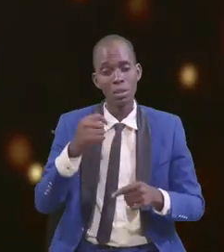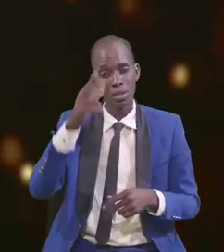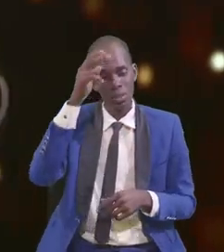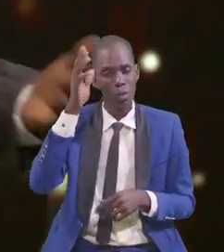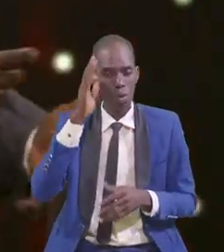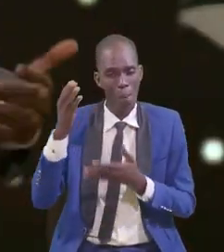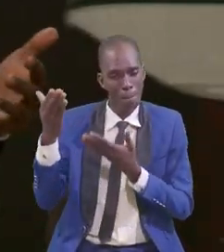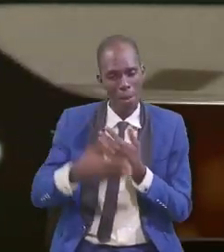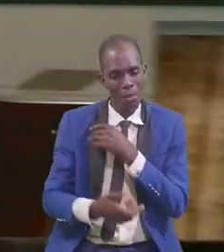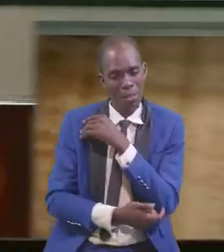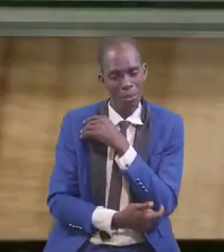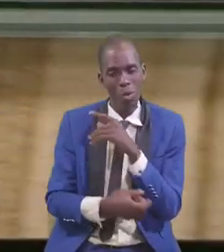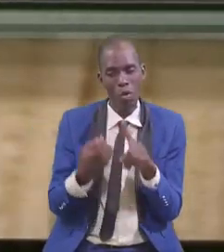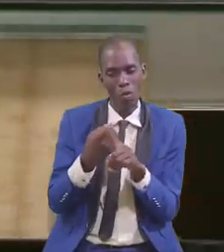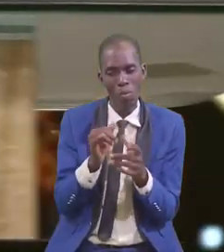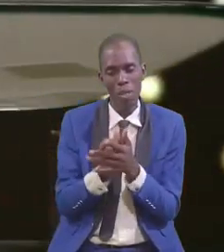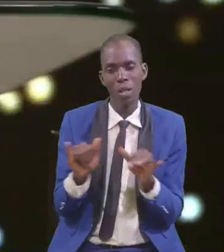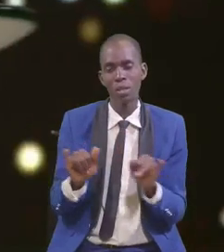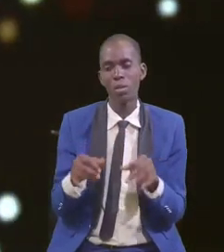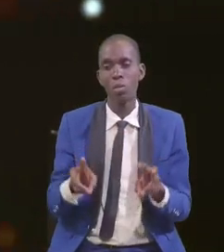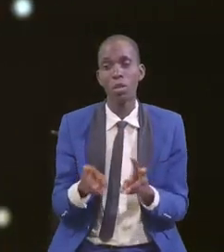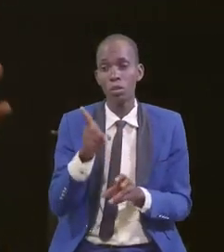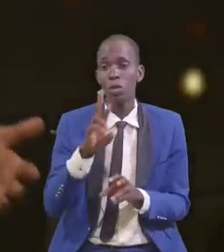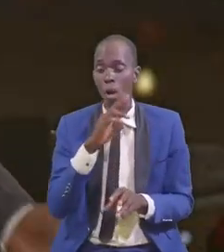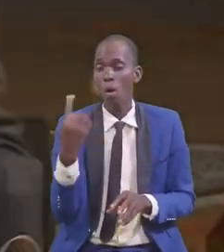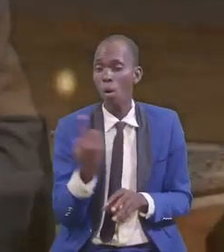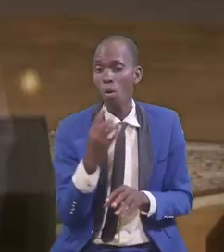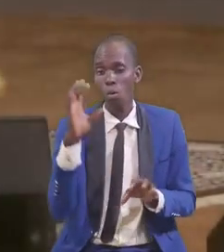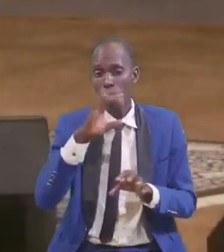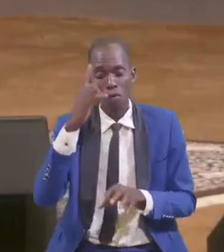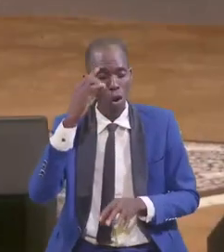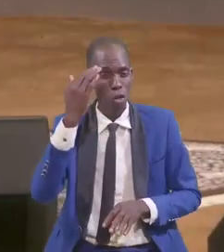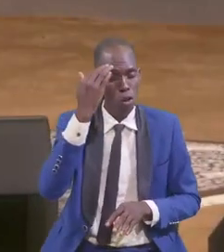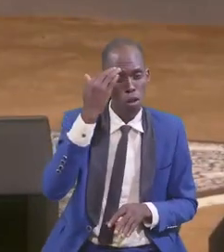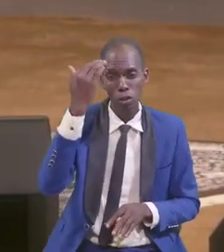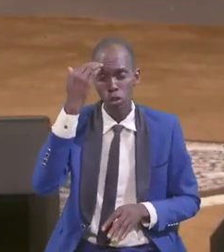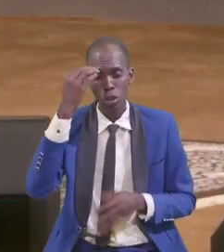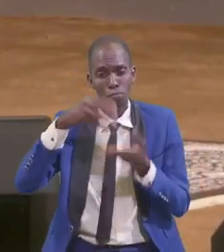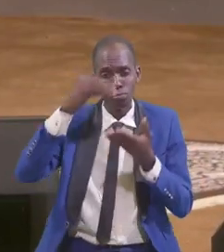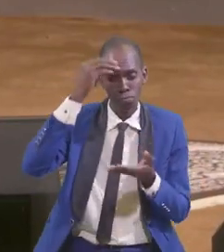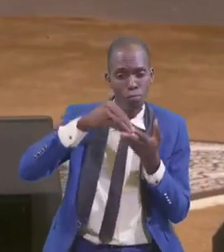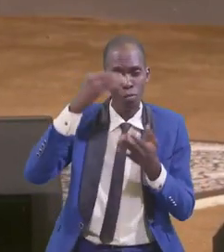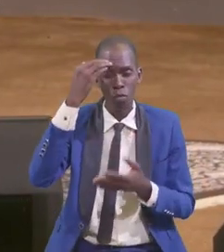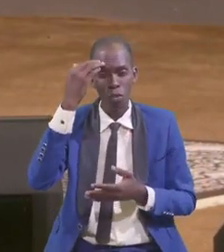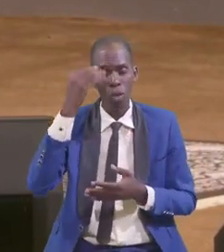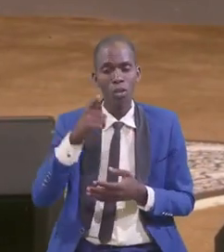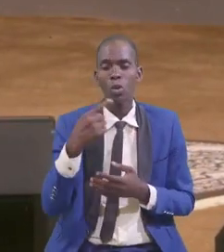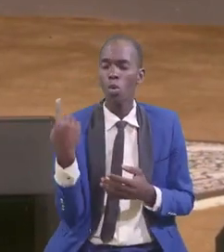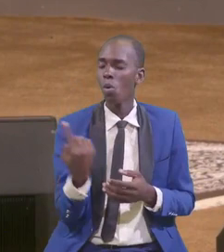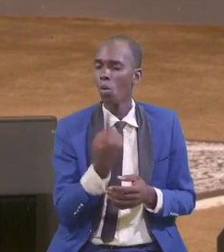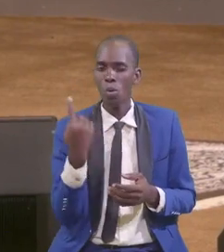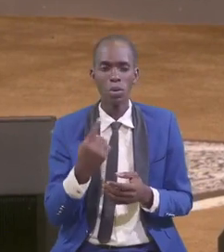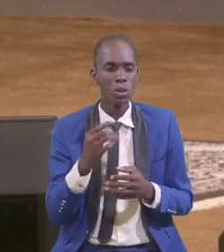that area. If you are hungry for knowledge, knowledge, knowledge, knowledge, knowledge, and you are crying after the knowledge of